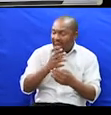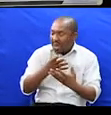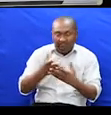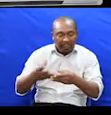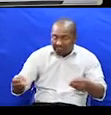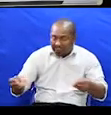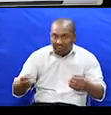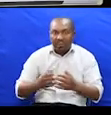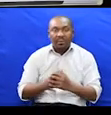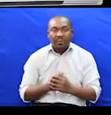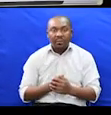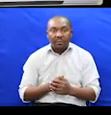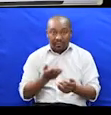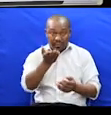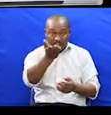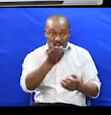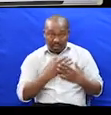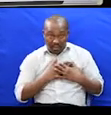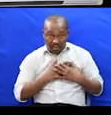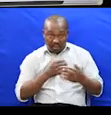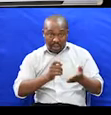My student,